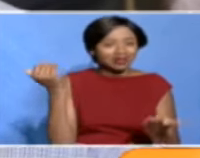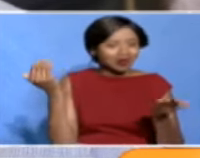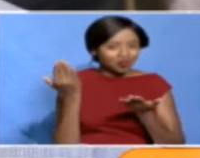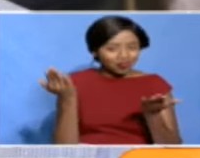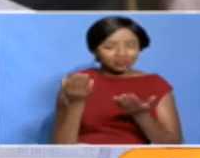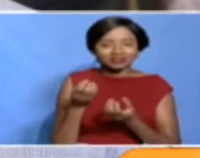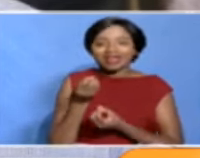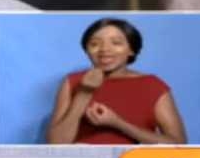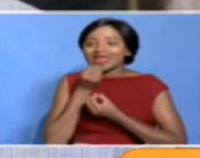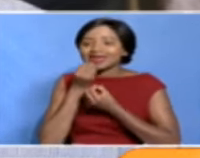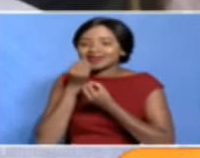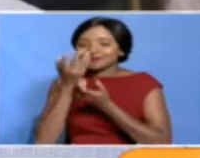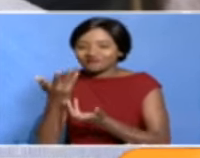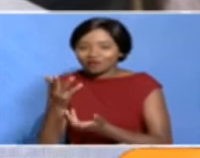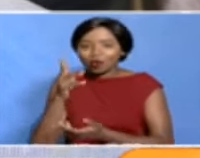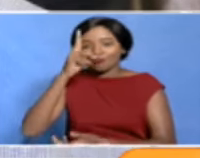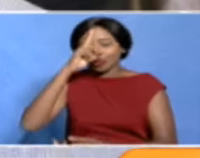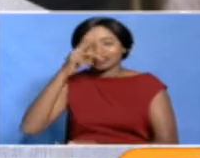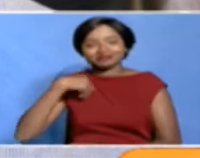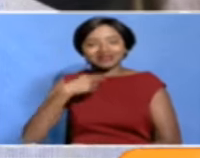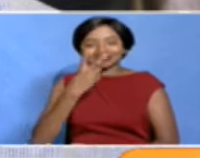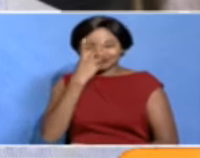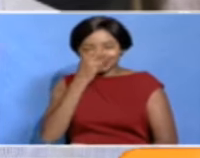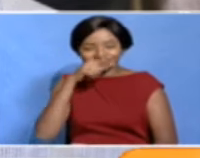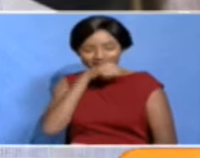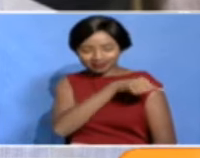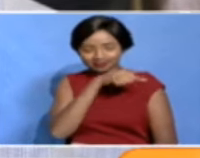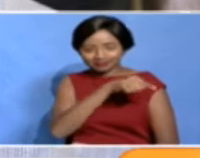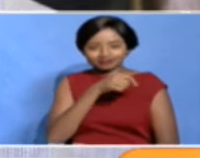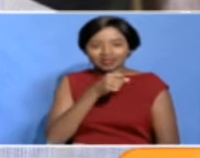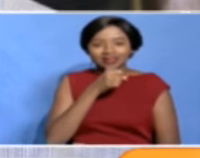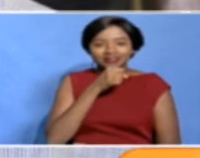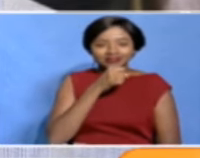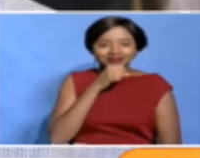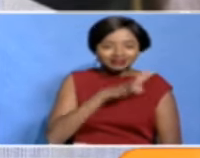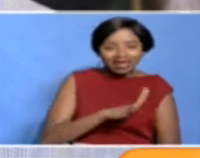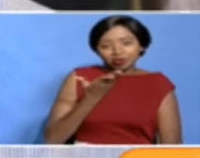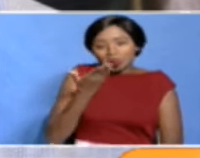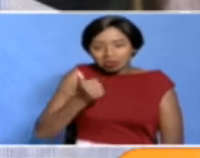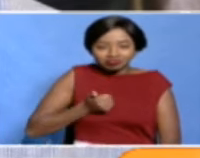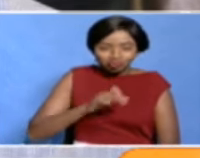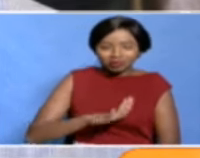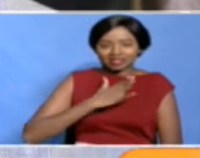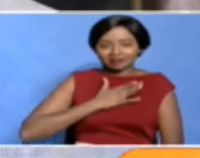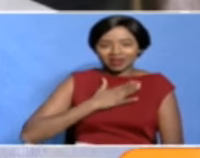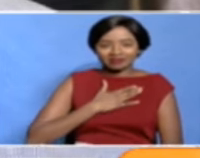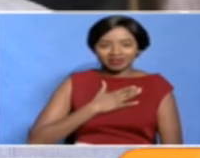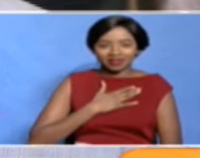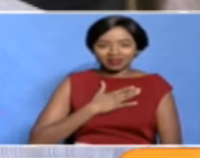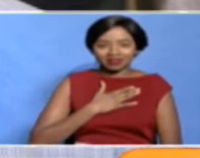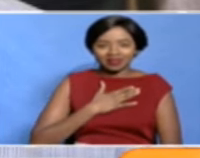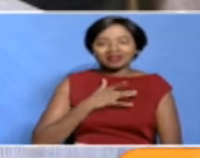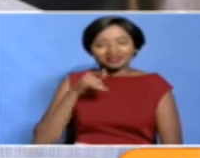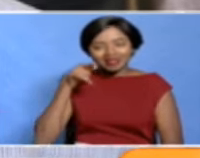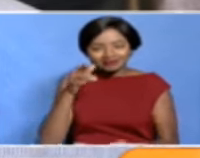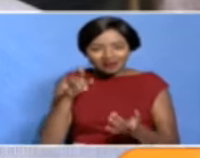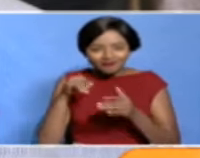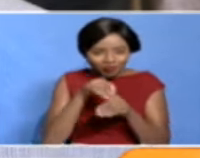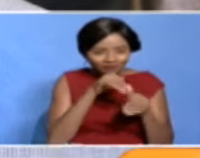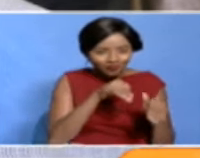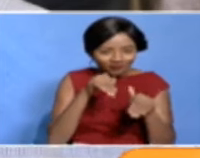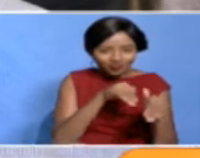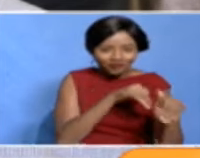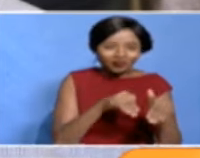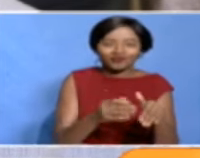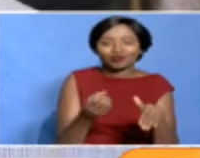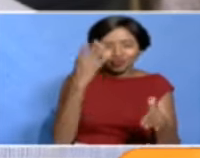mimi nashuku mtoto wangu ana kitendo kibaya, then vyombo vinavyohusika vya dola viweze kumfuatilia apate kujua ukweli